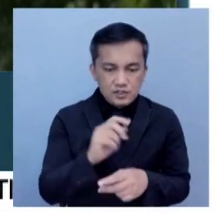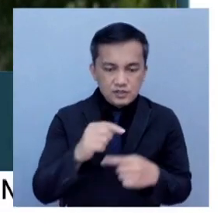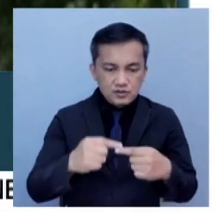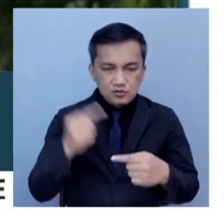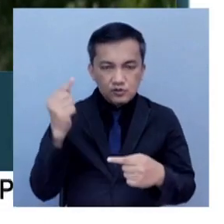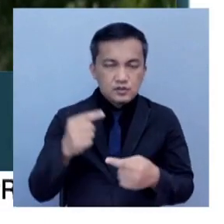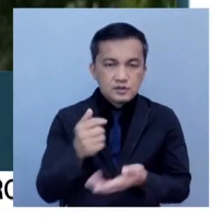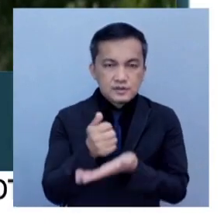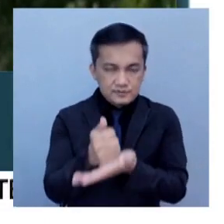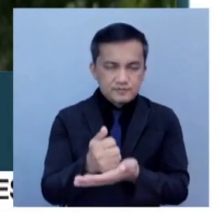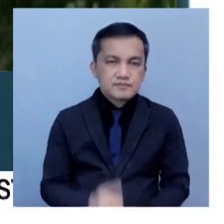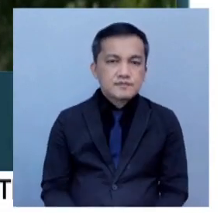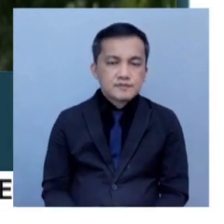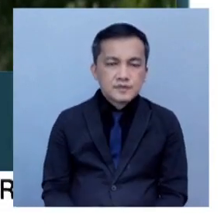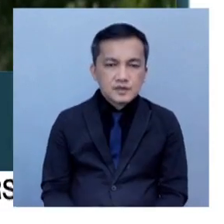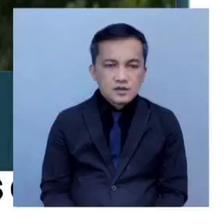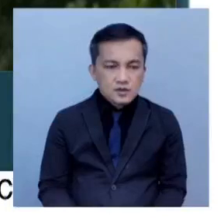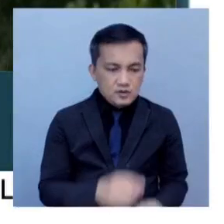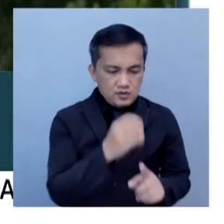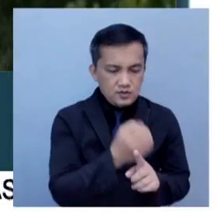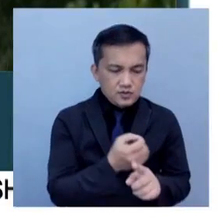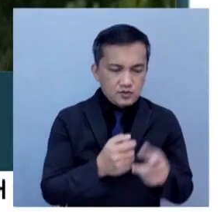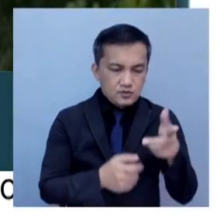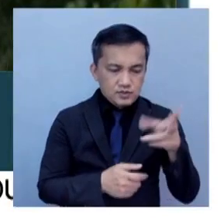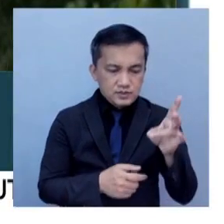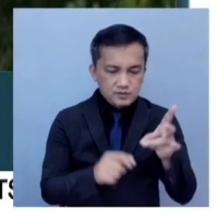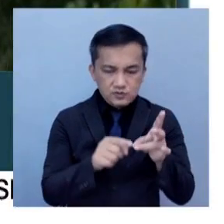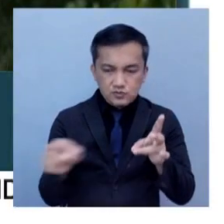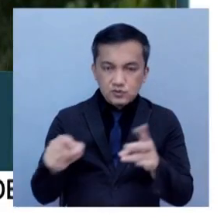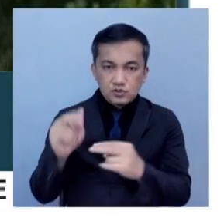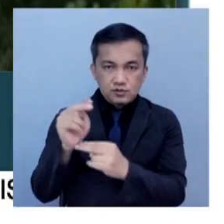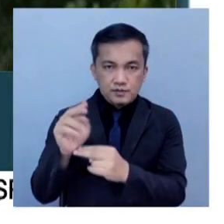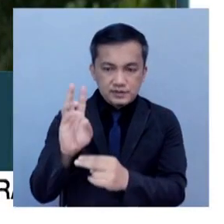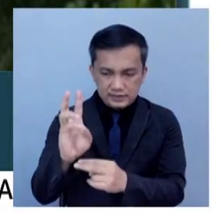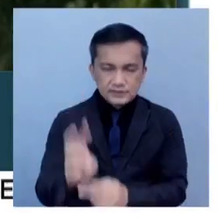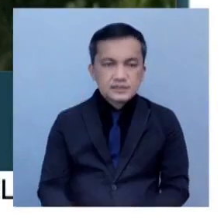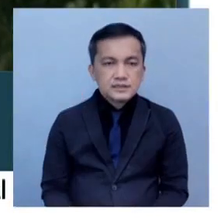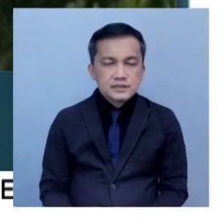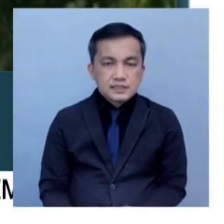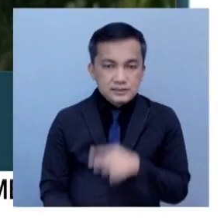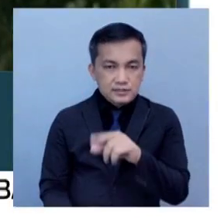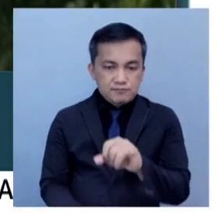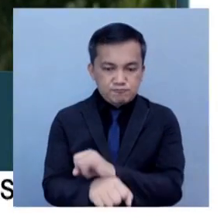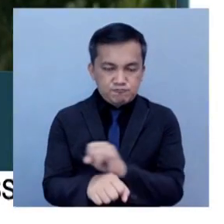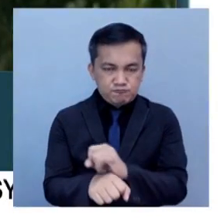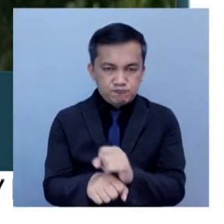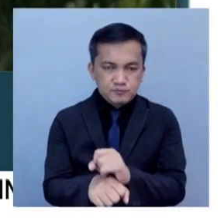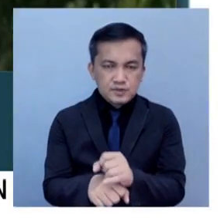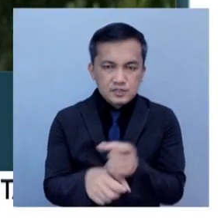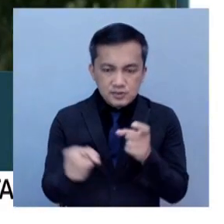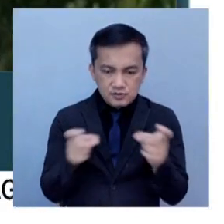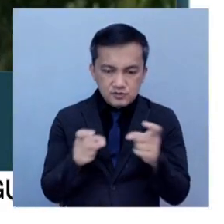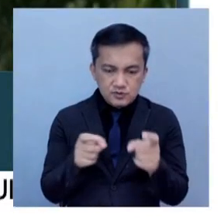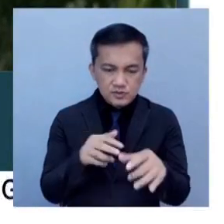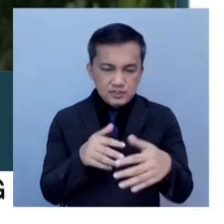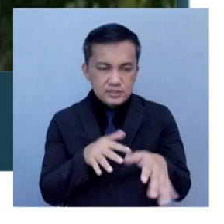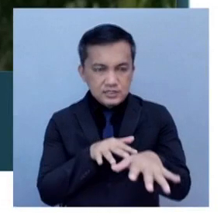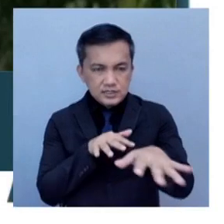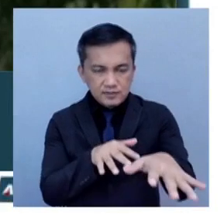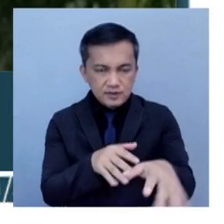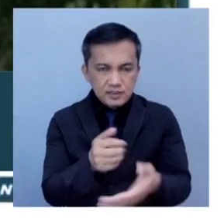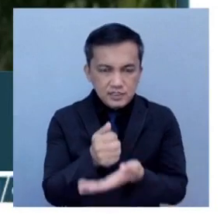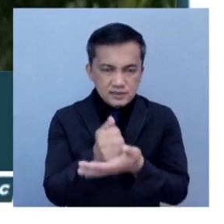assistance, running from October 27 to November 6. They are actively managing traffic, assisting vehicles at gas